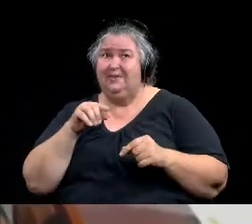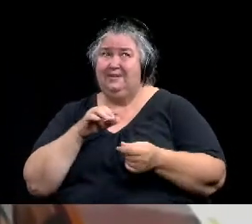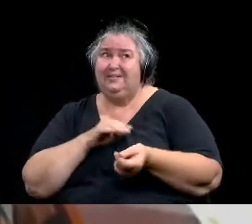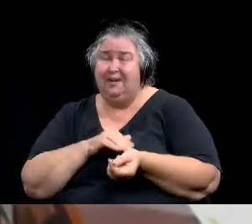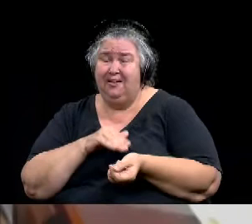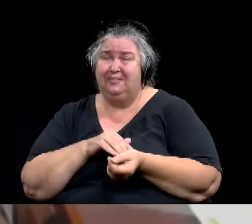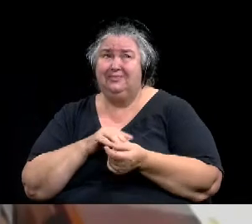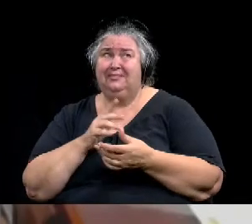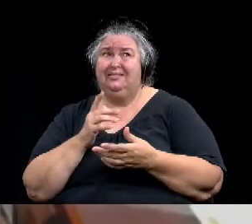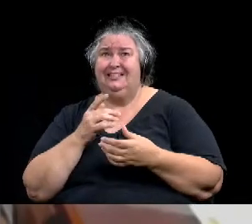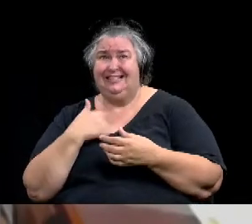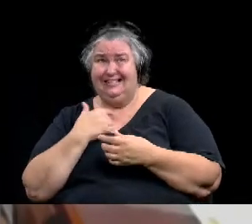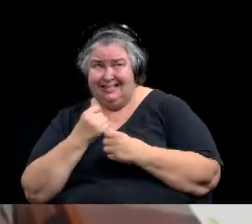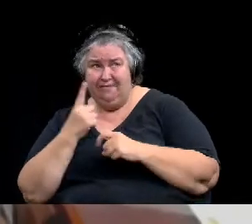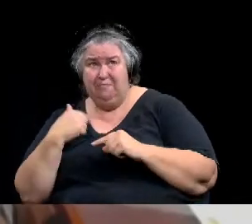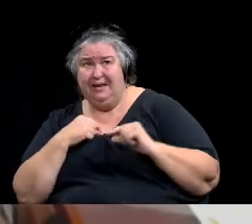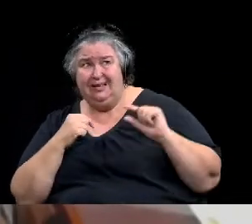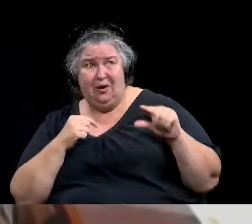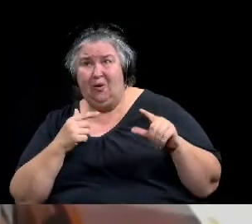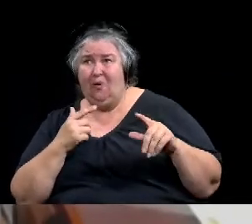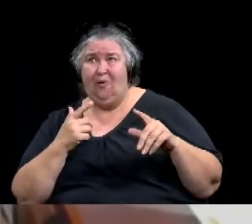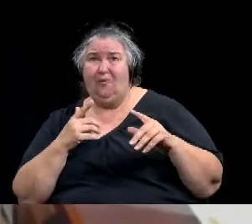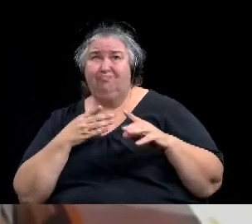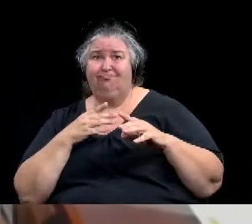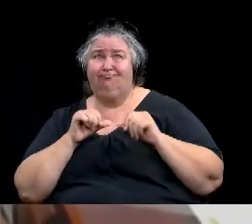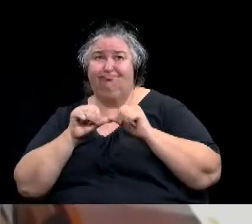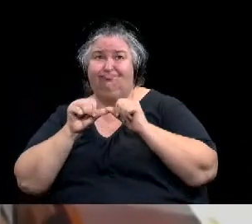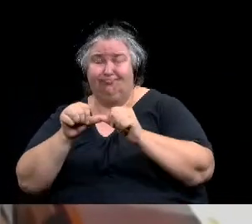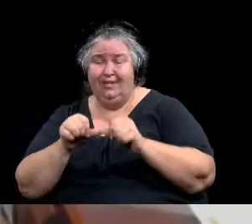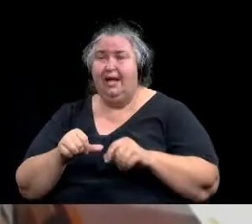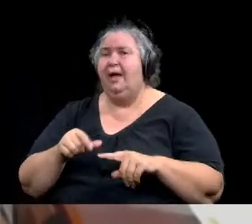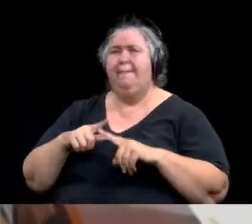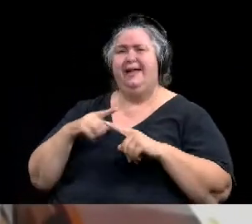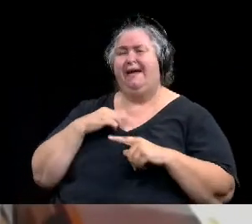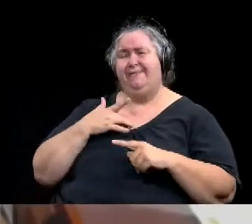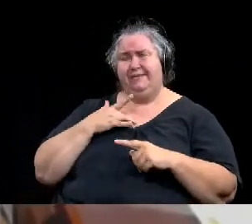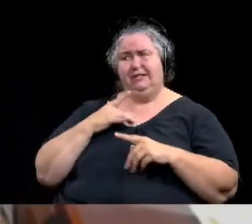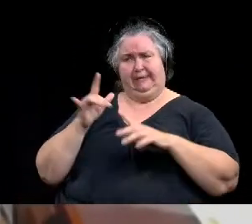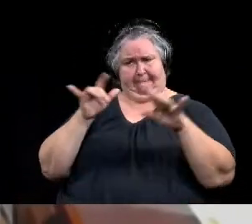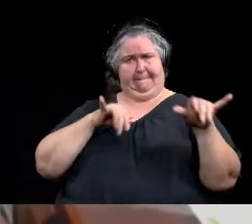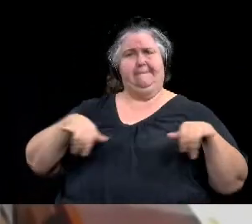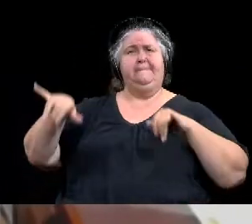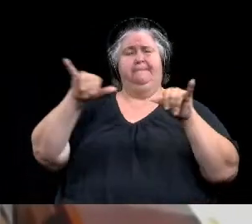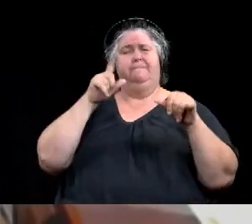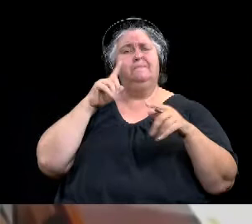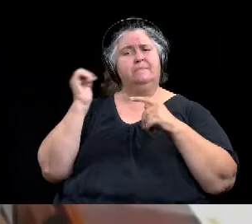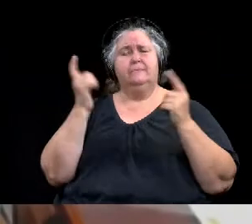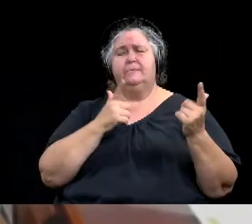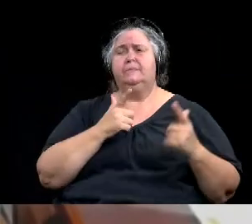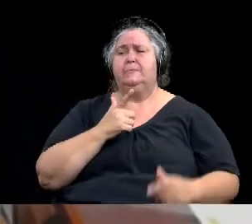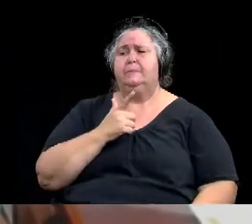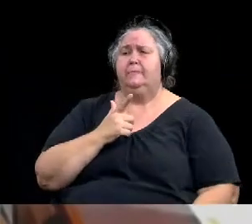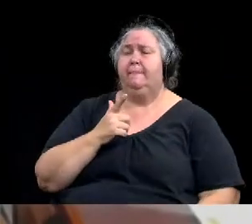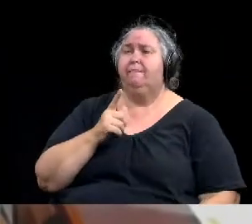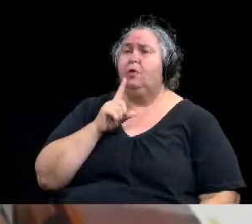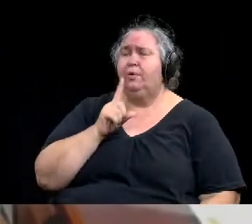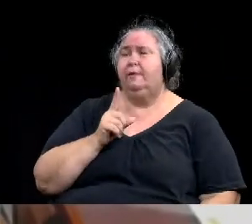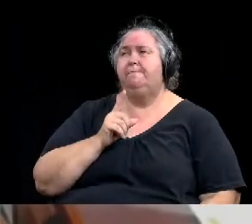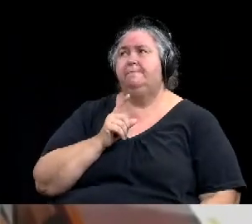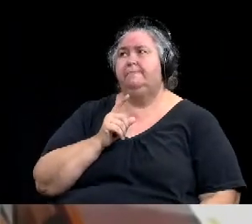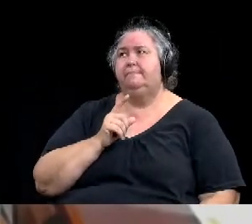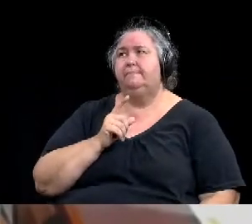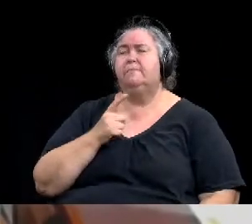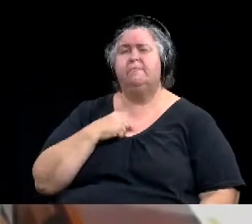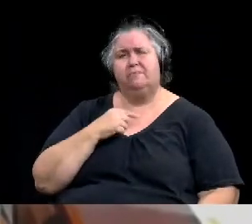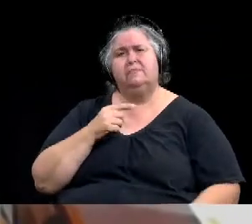are happening across almost all hospital systems. And that is really a concerted effort to ensure it's a